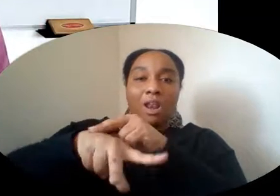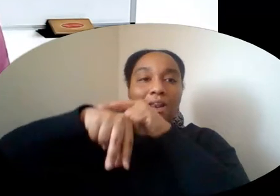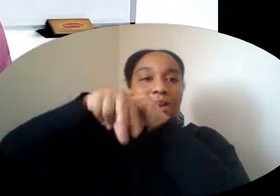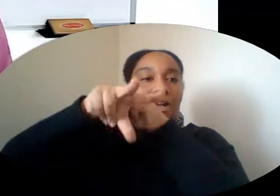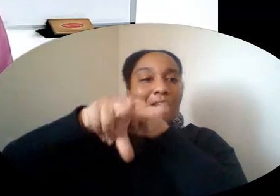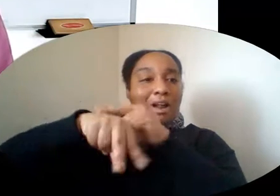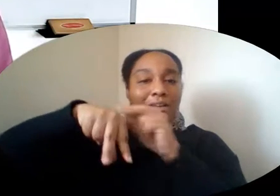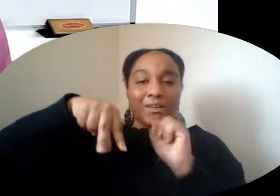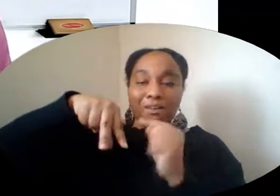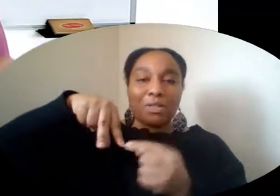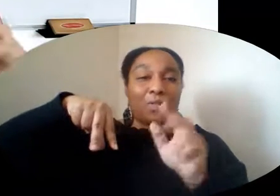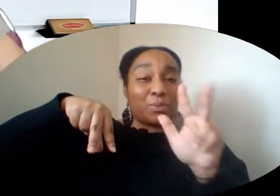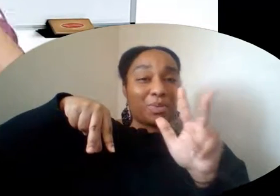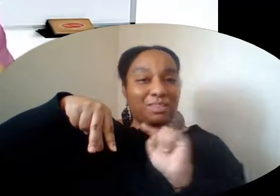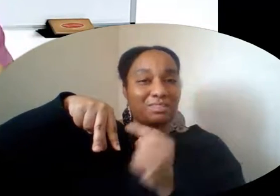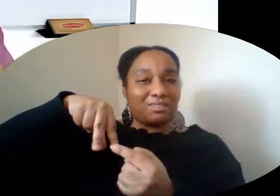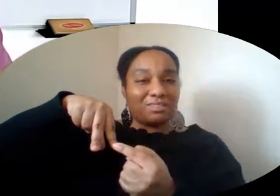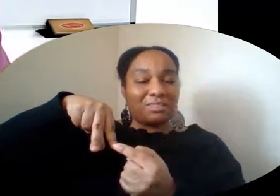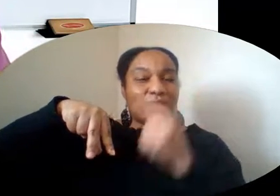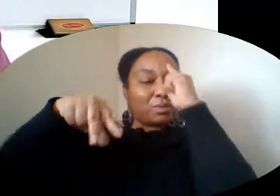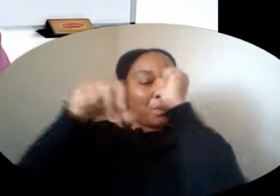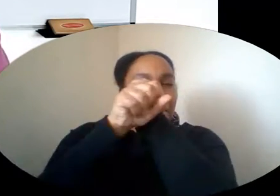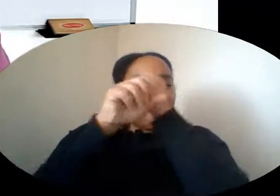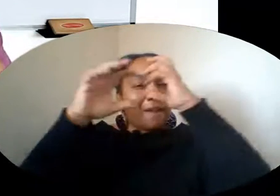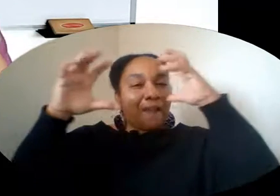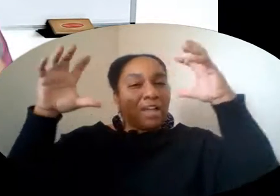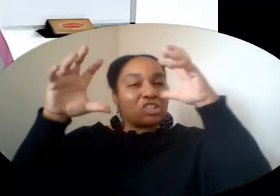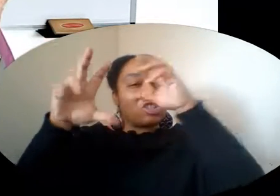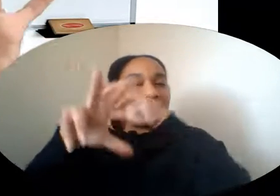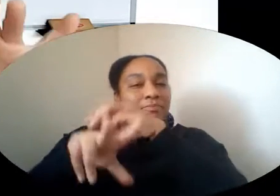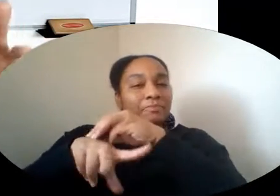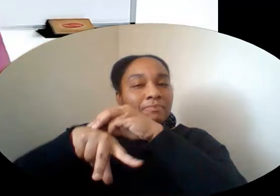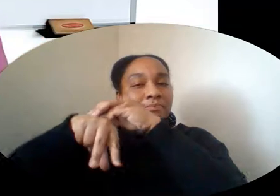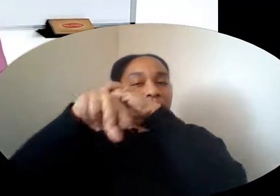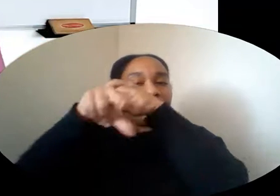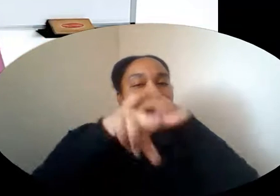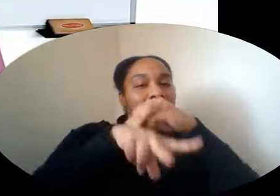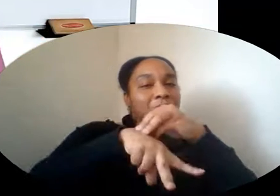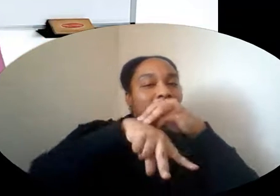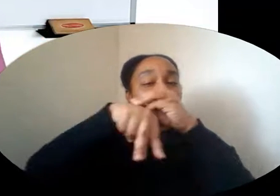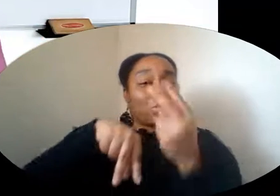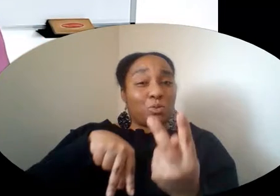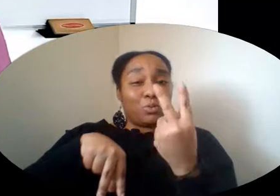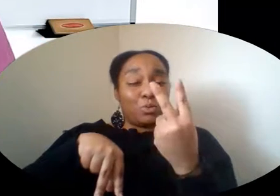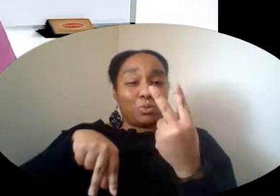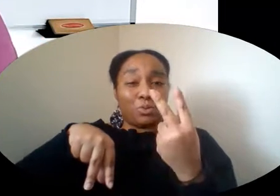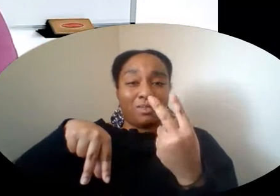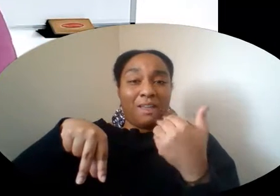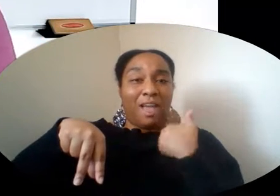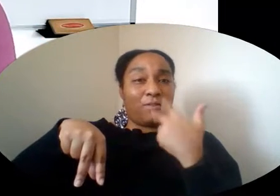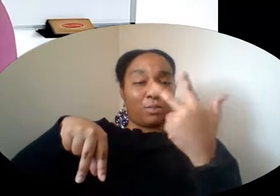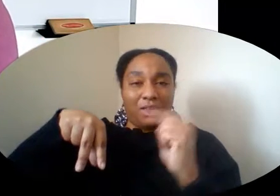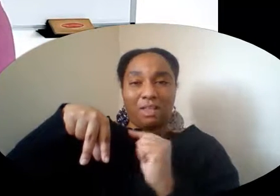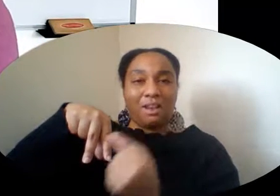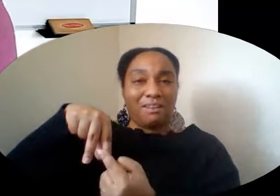story. Okay, so I want you to imagine the jellyfish, and each one of them has 3 tentacles. Okay,